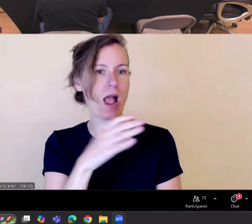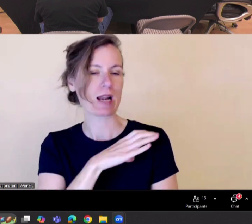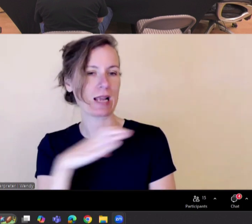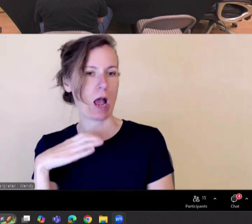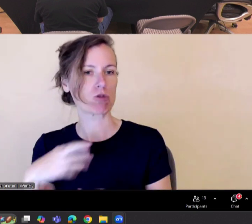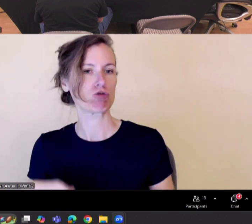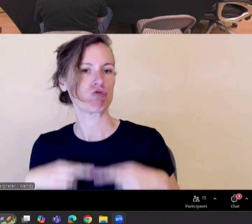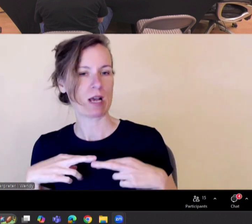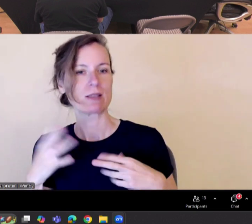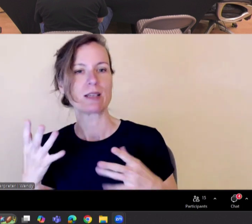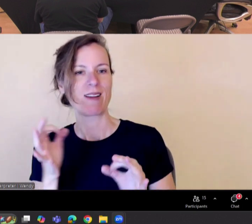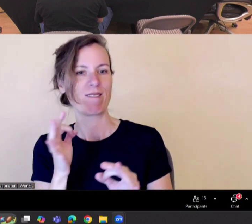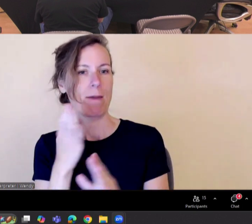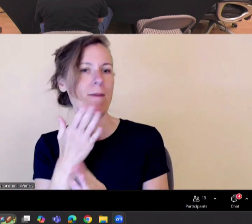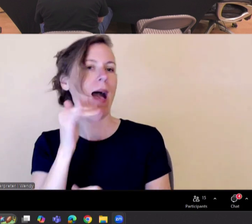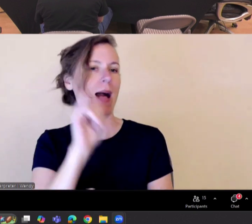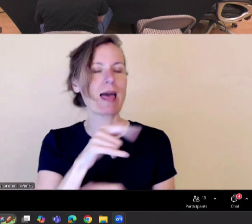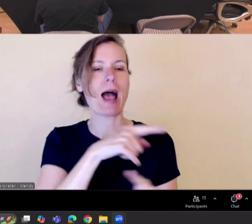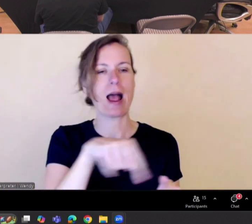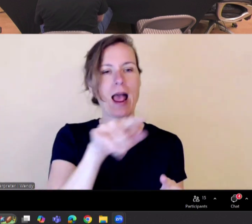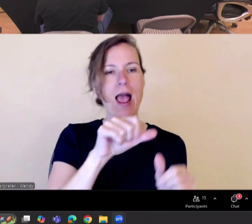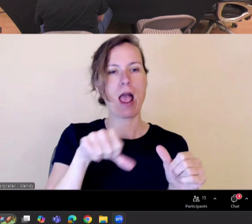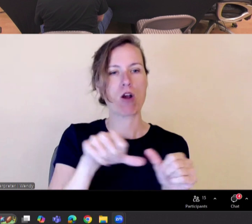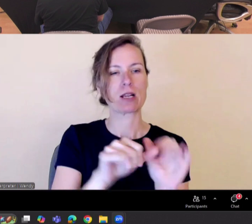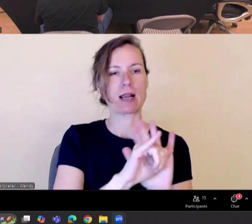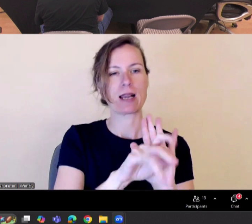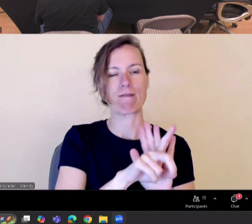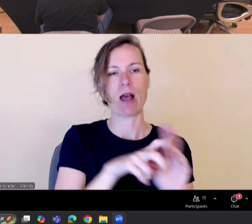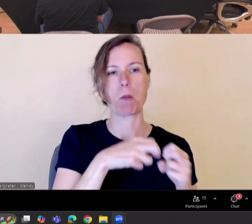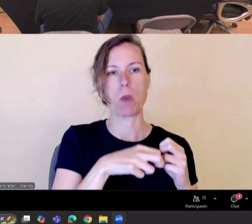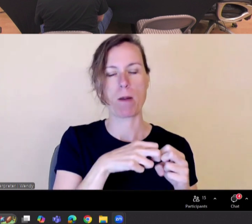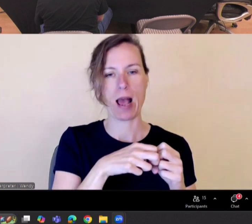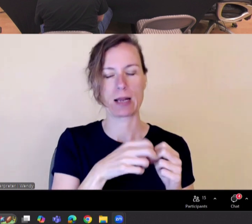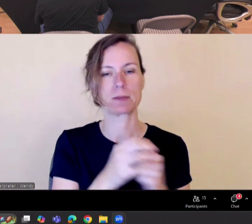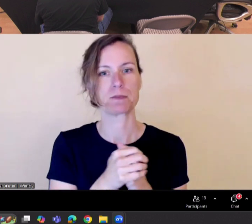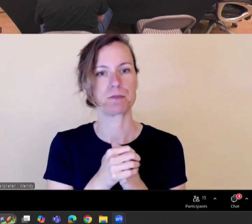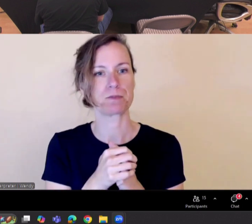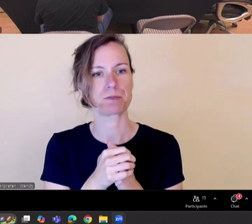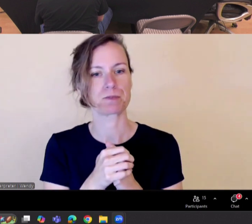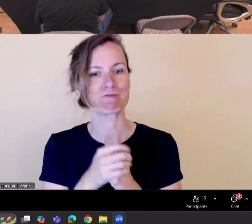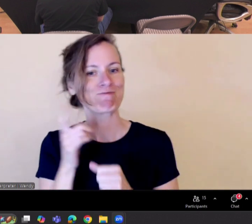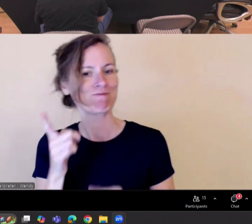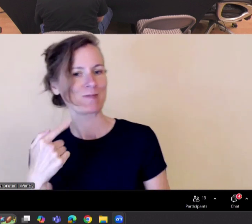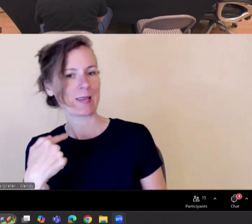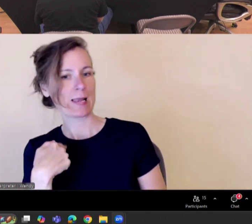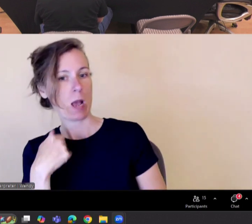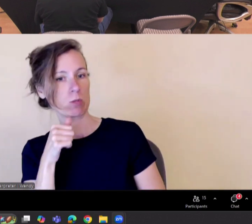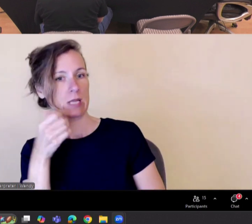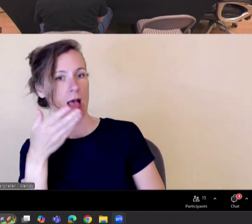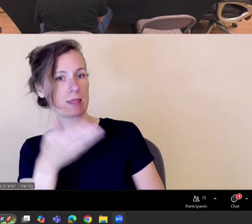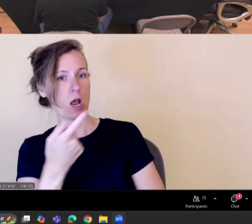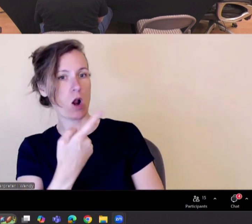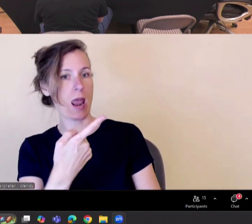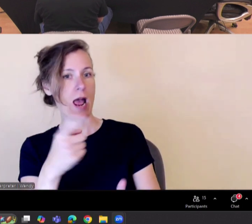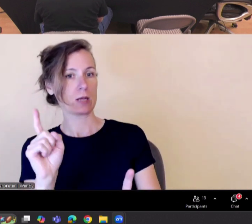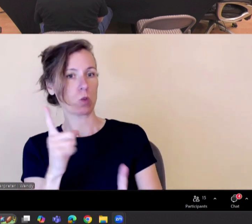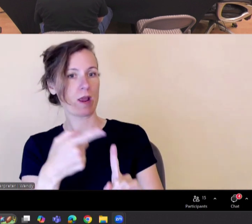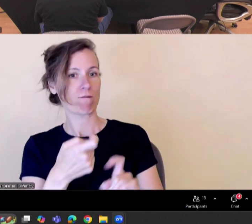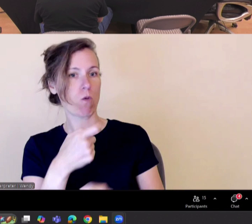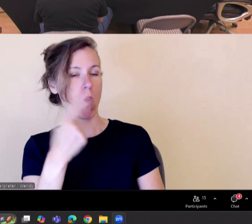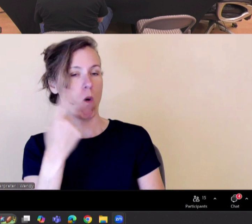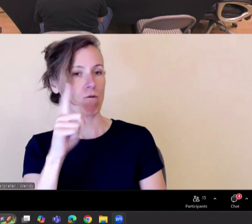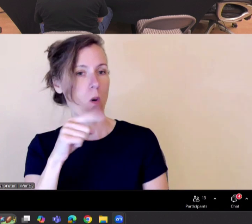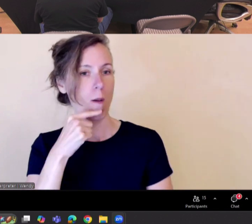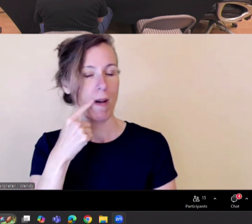I want to speak, I was not there for the public hearing last week. I was in Hawaii, so don't hold